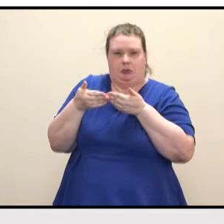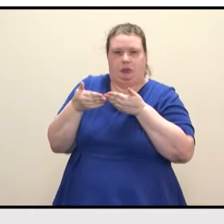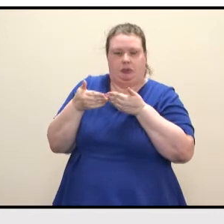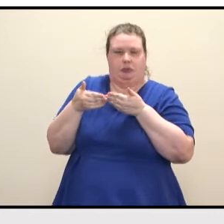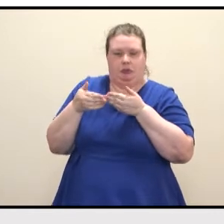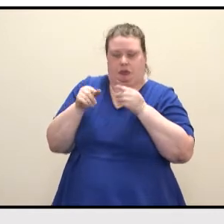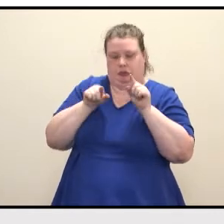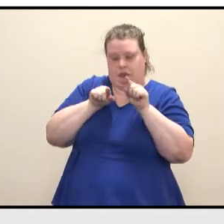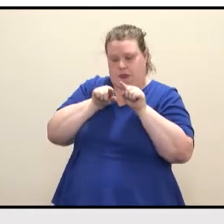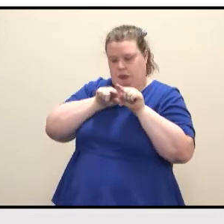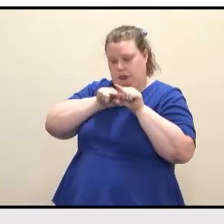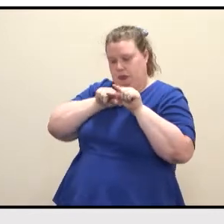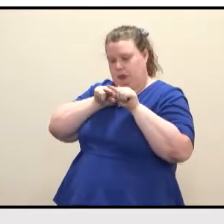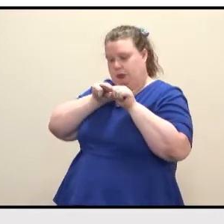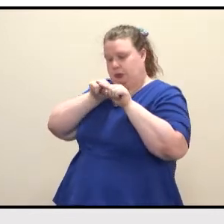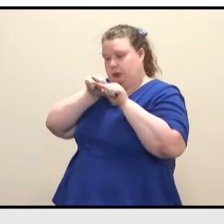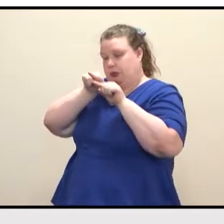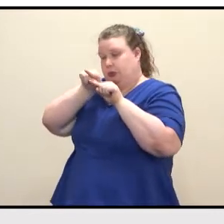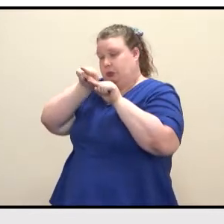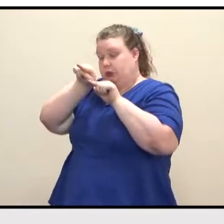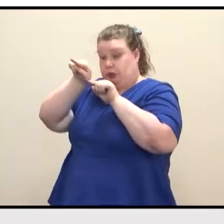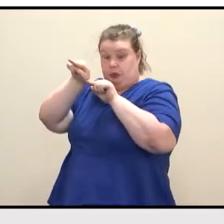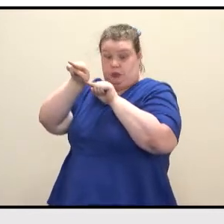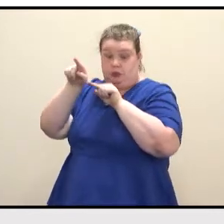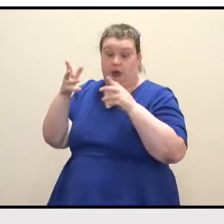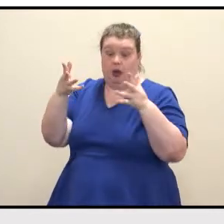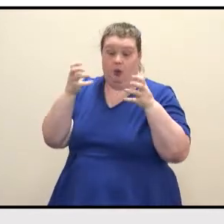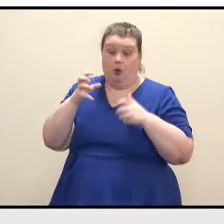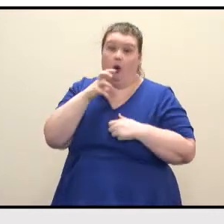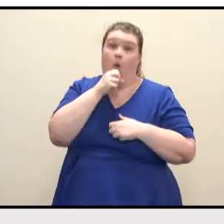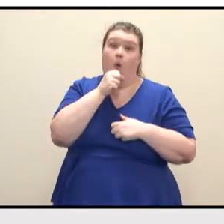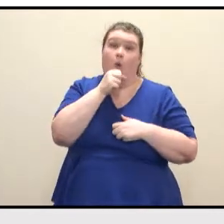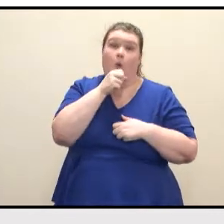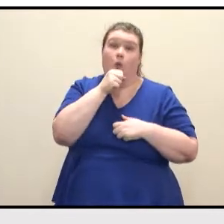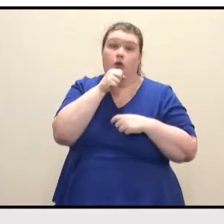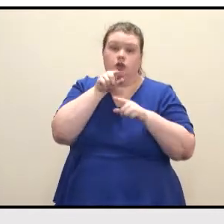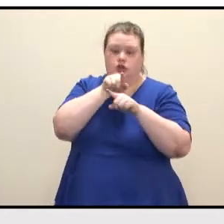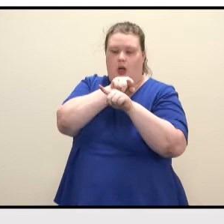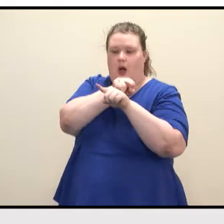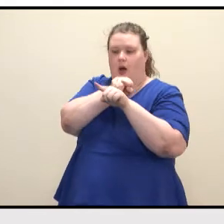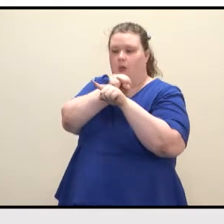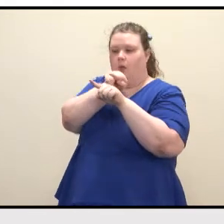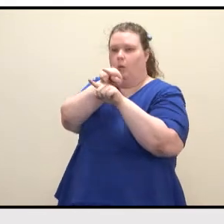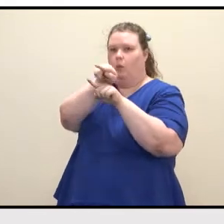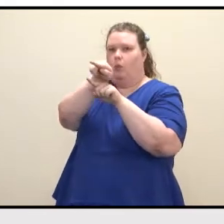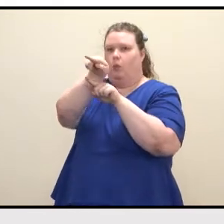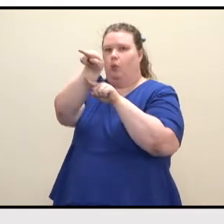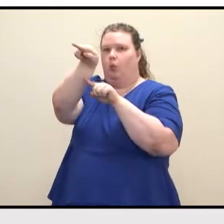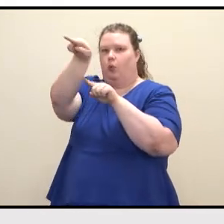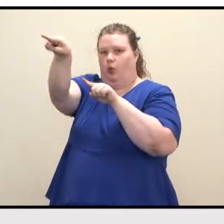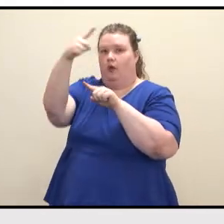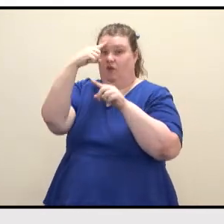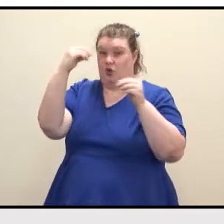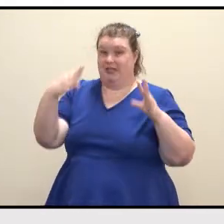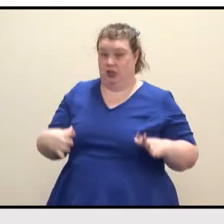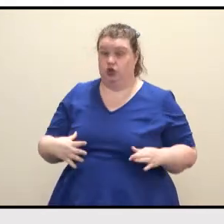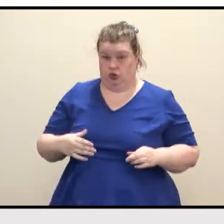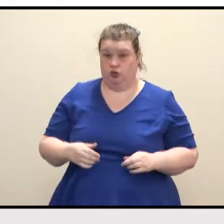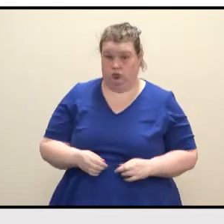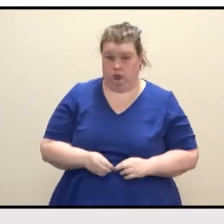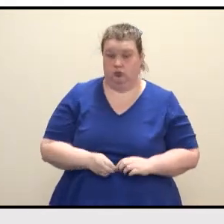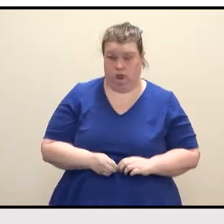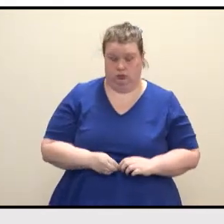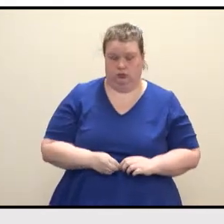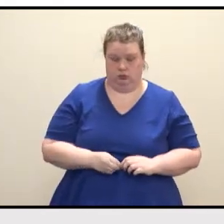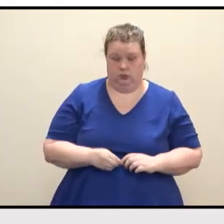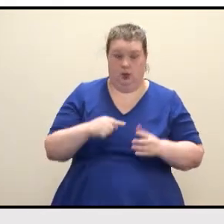there. And so what we would like to see is for that orange line to be above, if possible, for teachers. And so that's what we're striving to do whenever we do